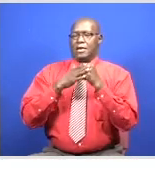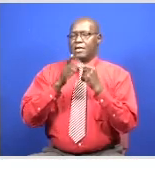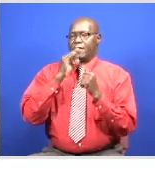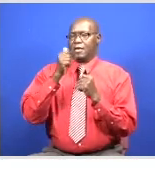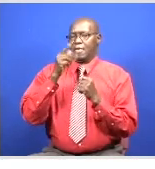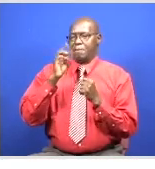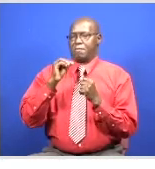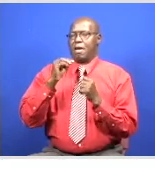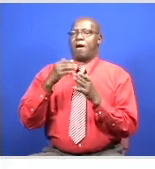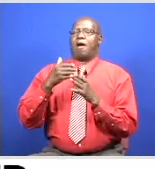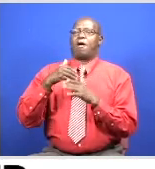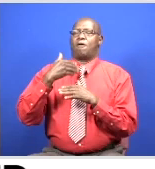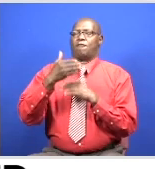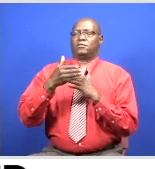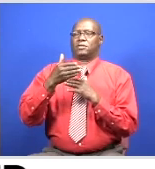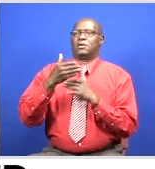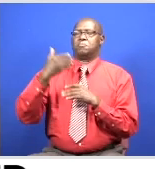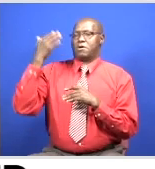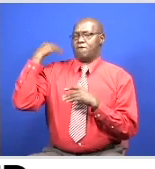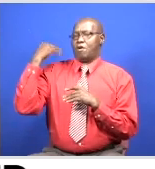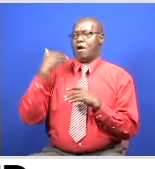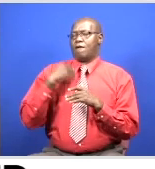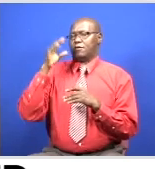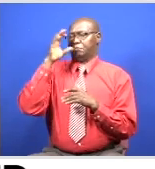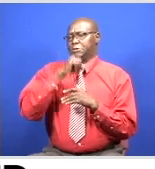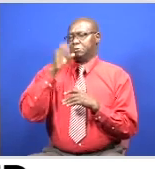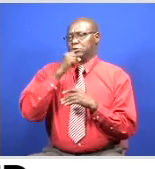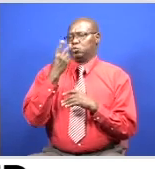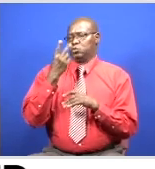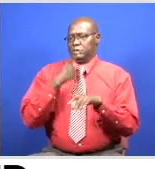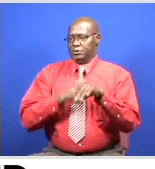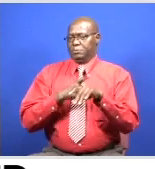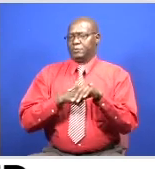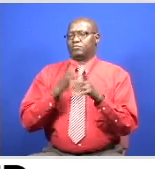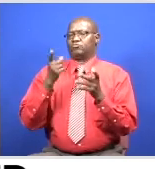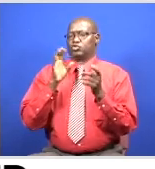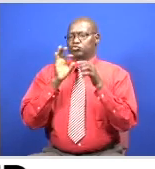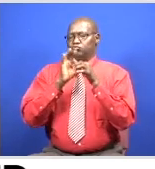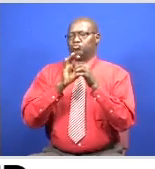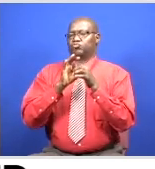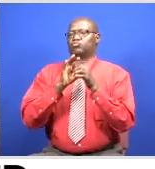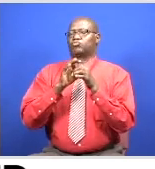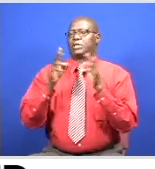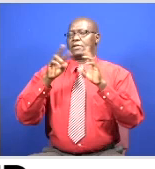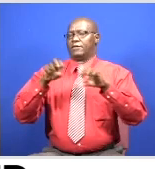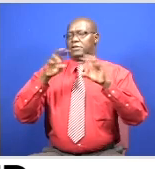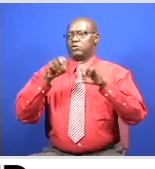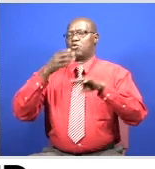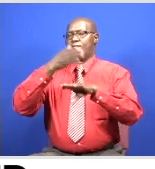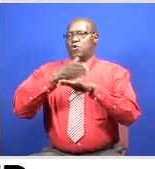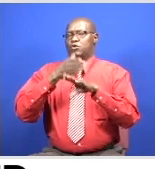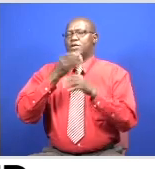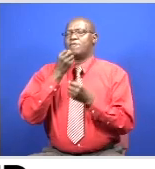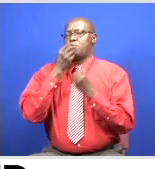After previously snubbing two summons, Matiang’i is being sought in connection with an investigation into the publication of false information about